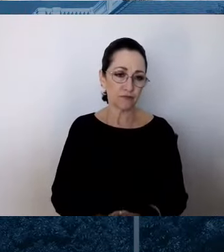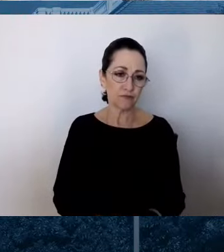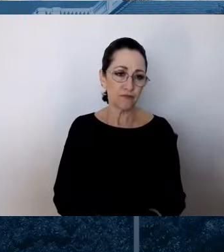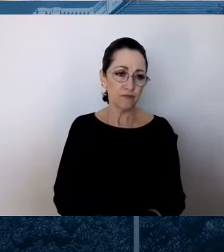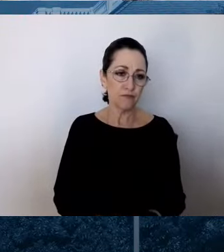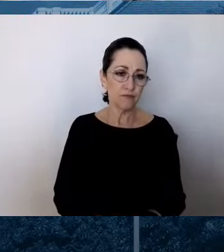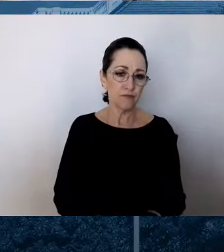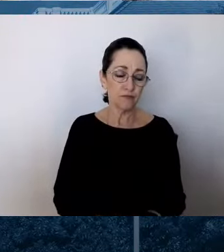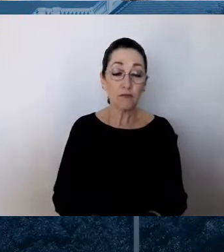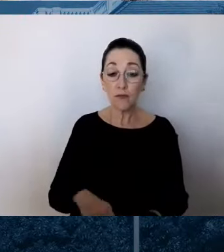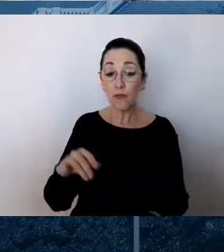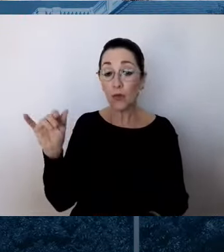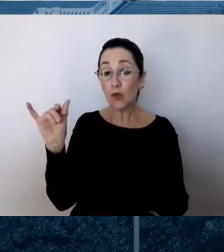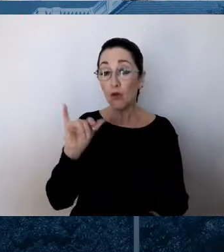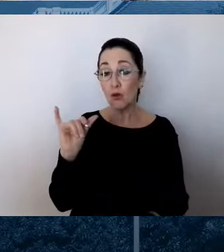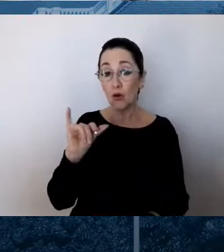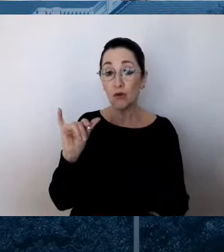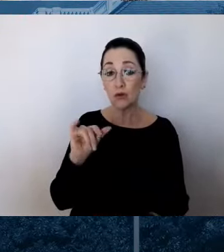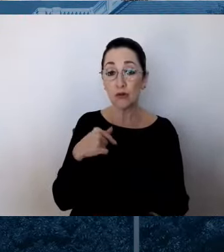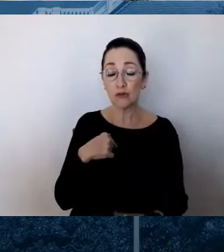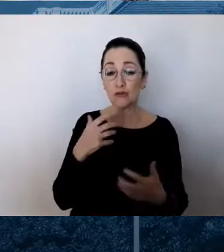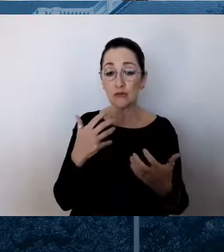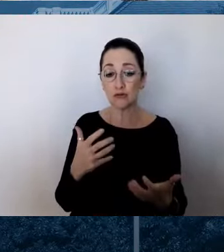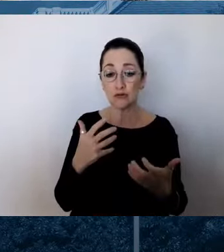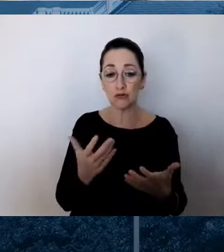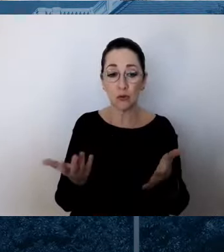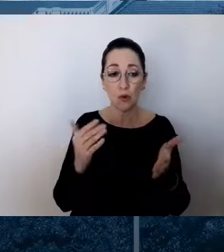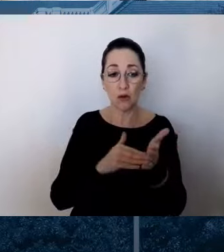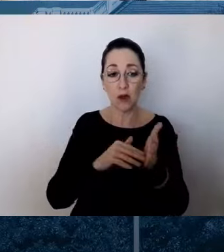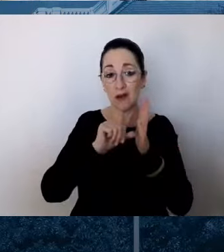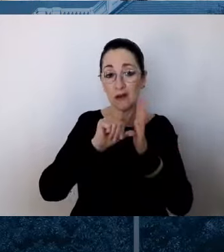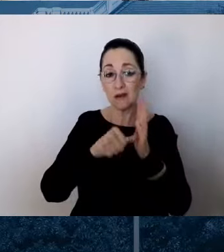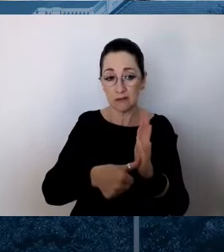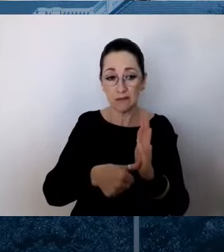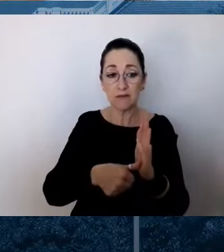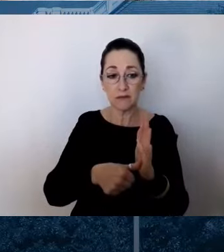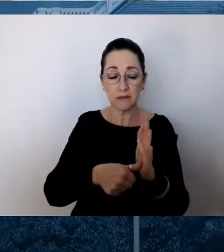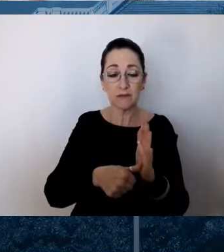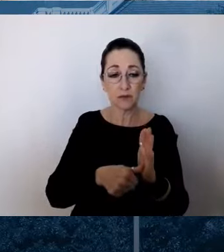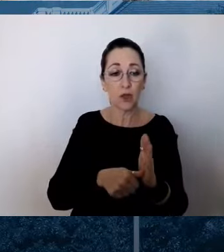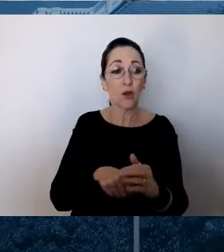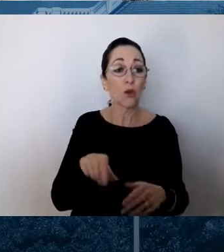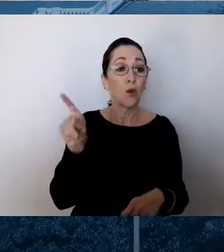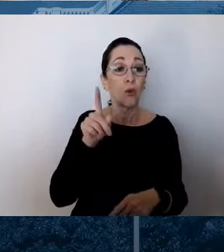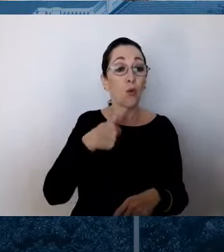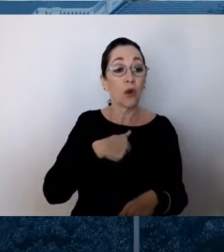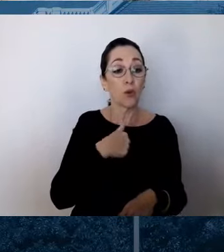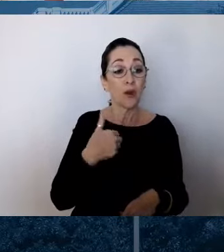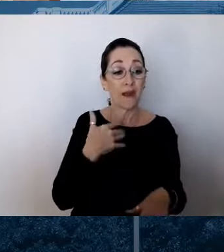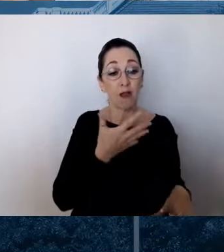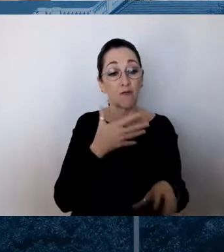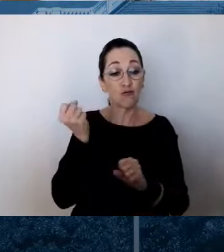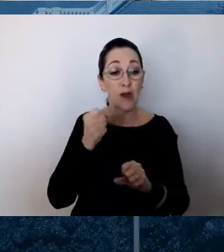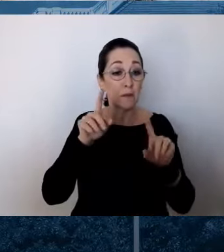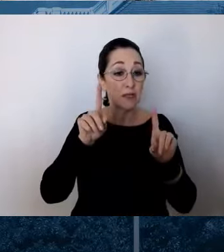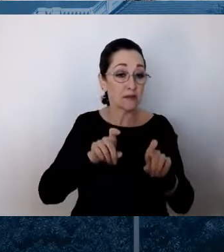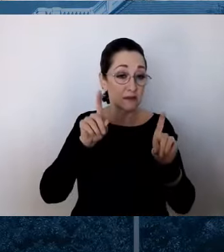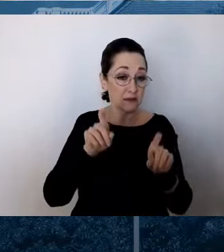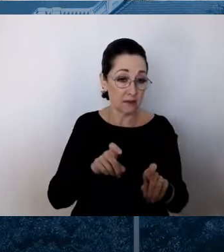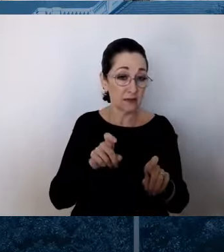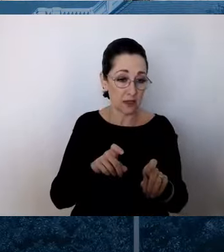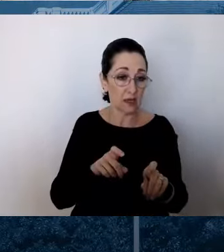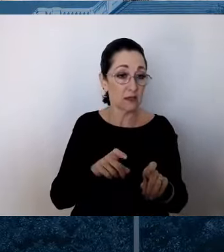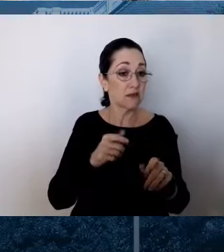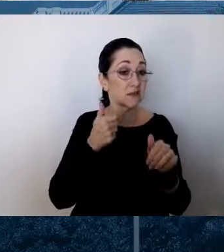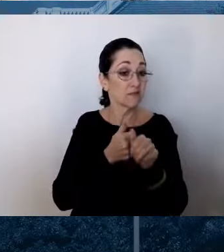As well, I just do want to take a minute to plug on the last slide here. We do have some rapid testing available. It's in high